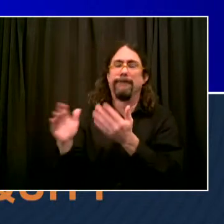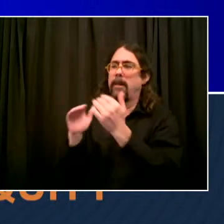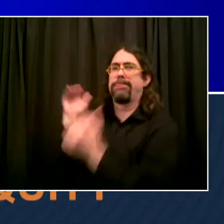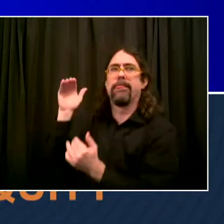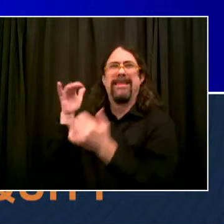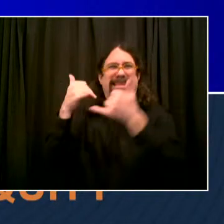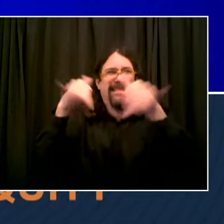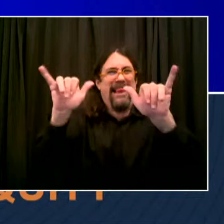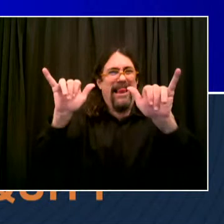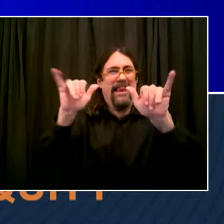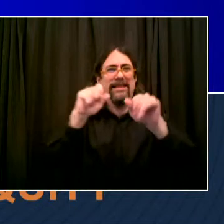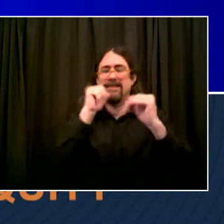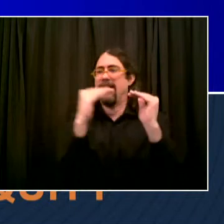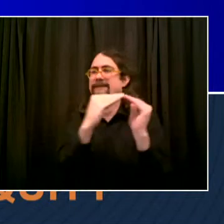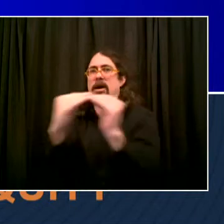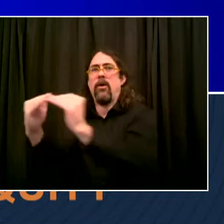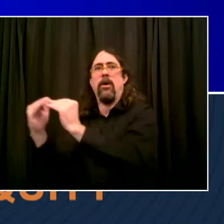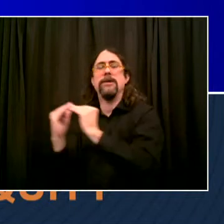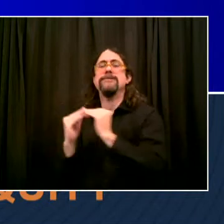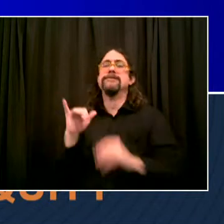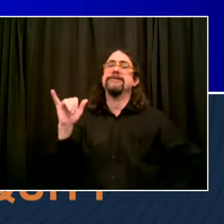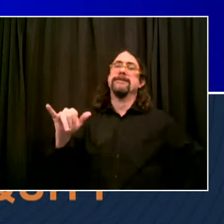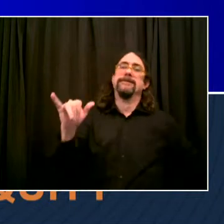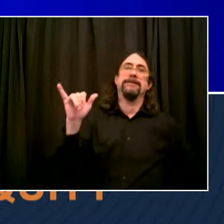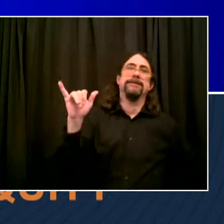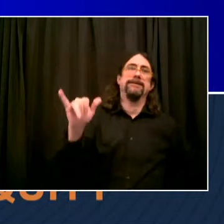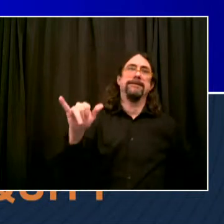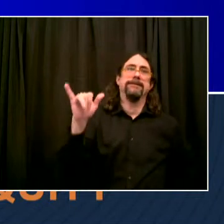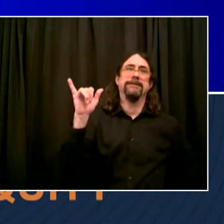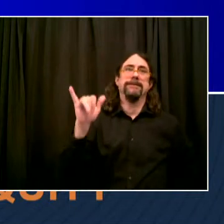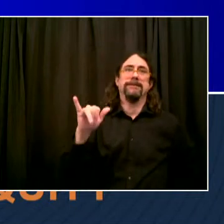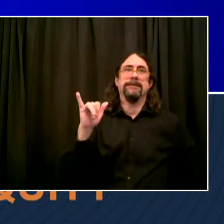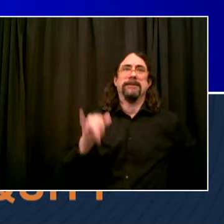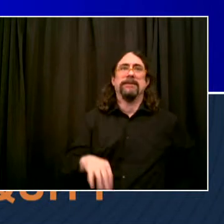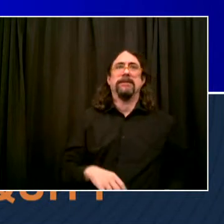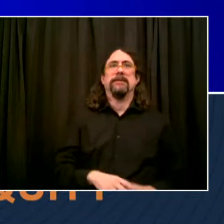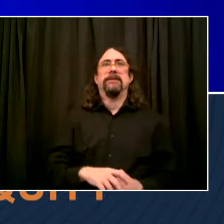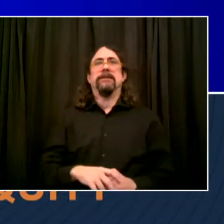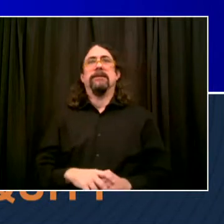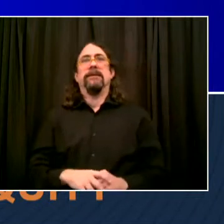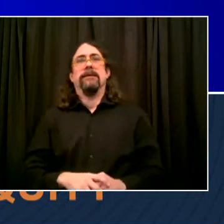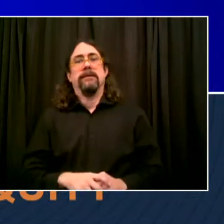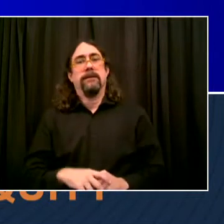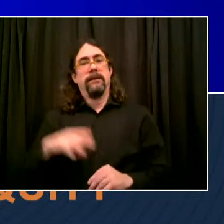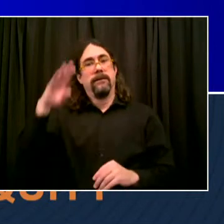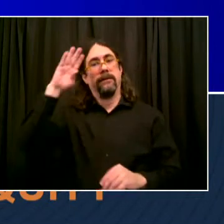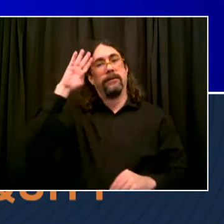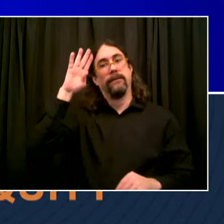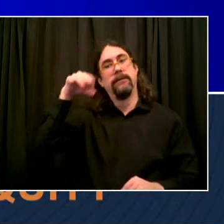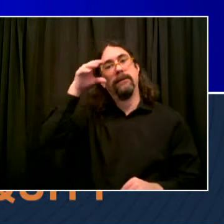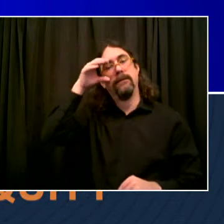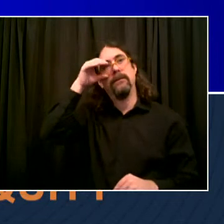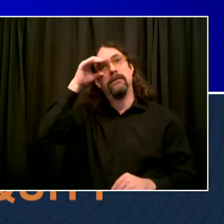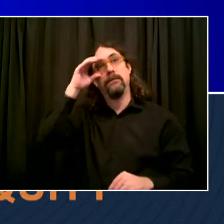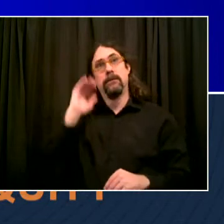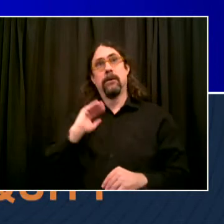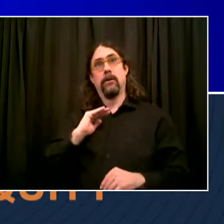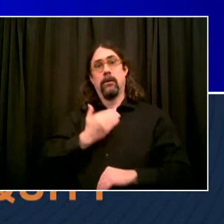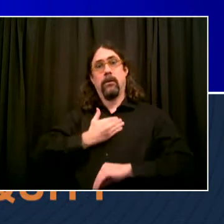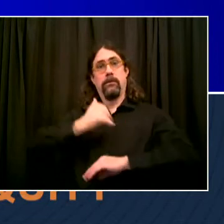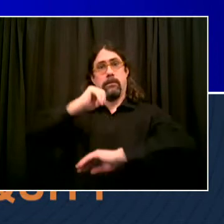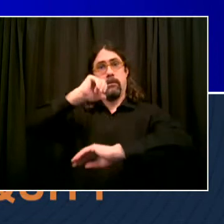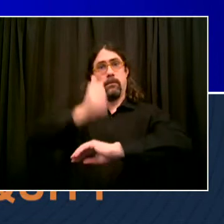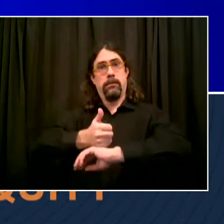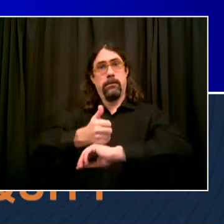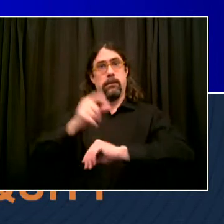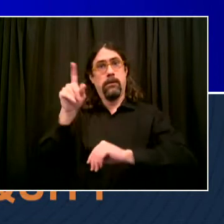our effort, of course, but even beyond that, we need to figure out how to overcome the other barriers that are holding back people from wanting to get vaccinated